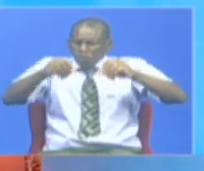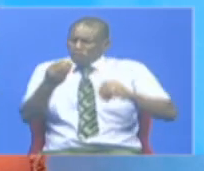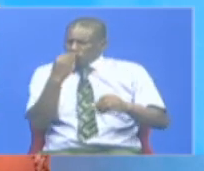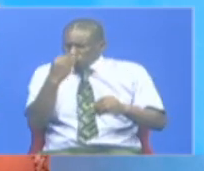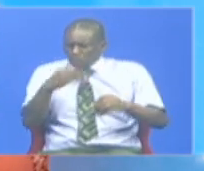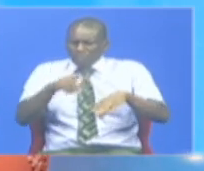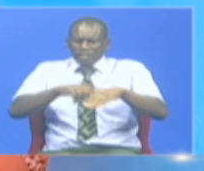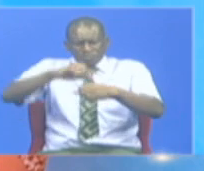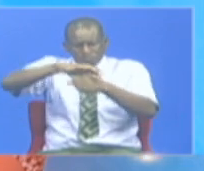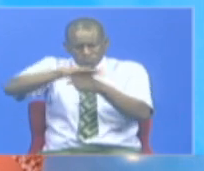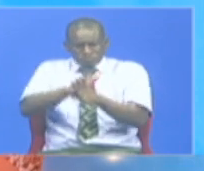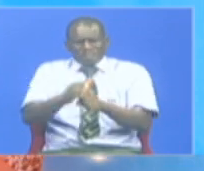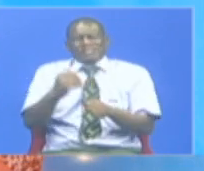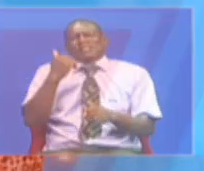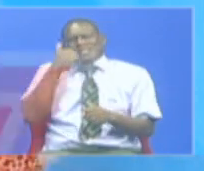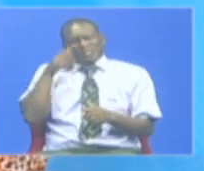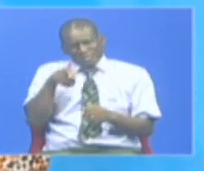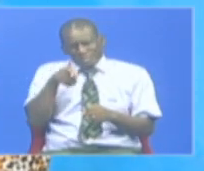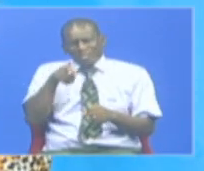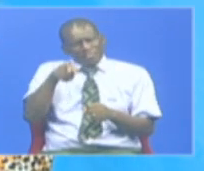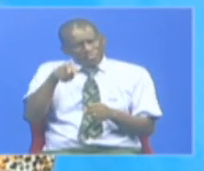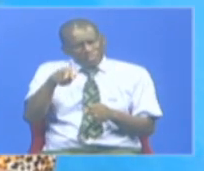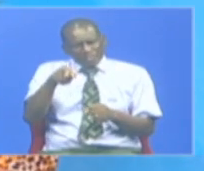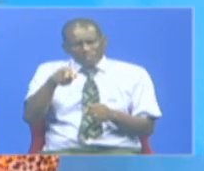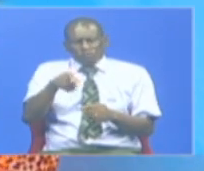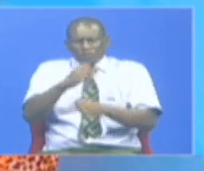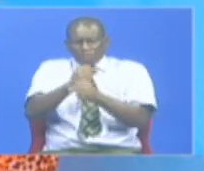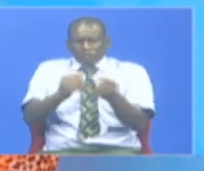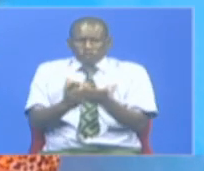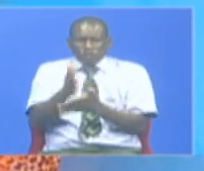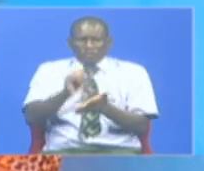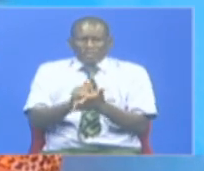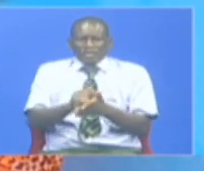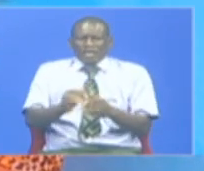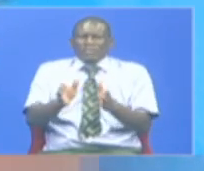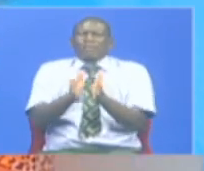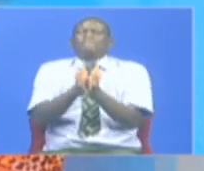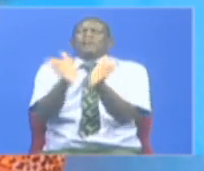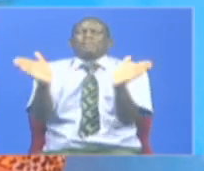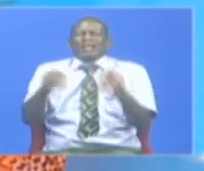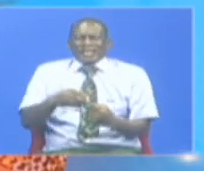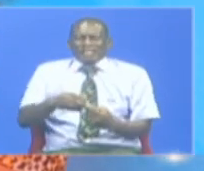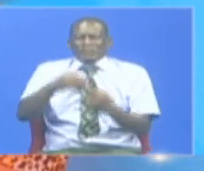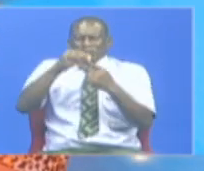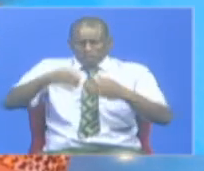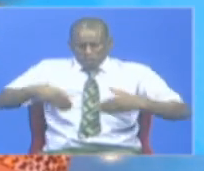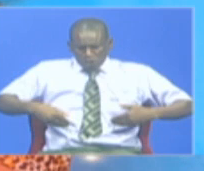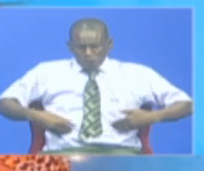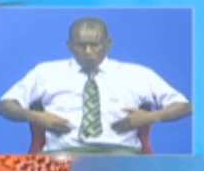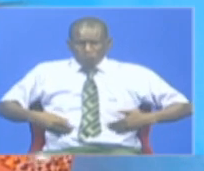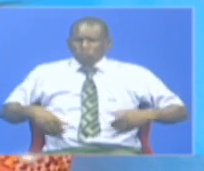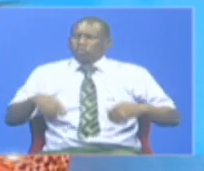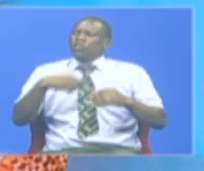pandemic. This will go a long way in ensuring that our citizens, especially our youth,